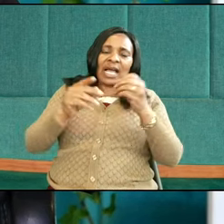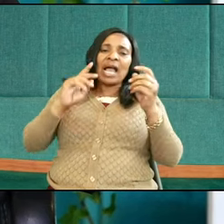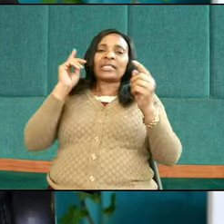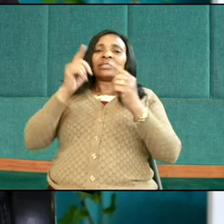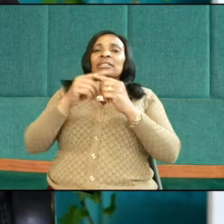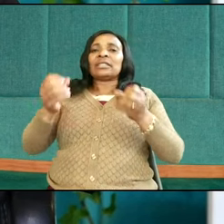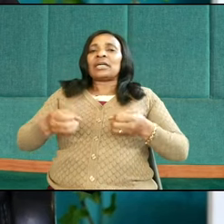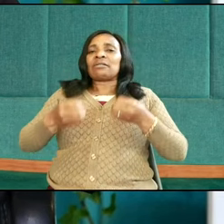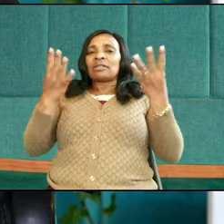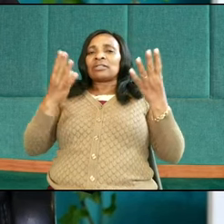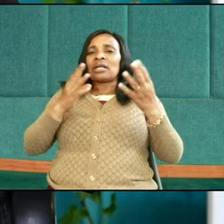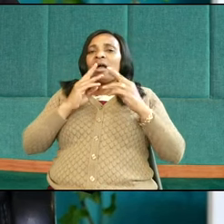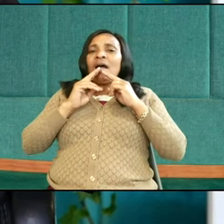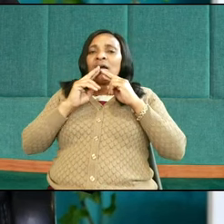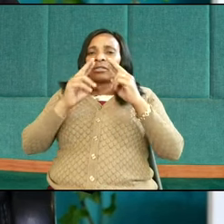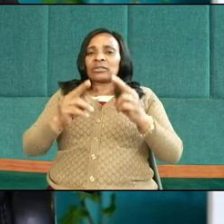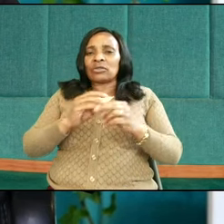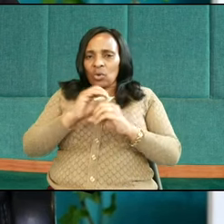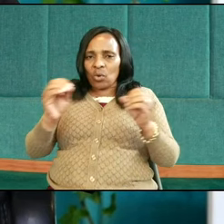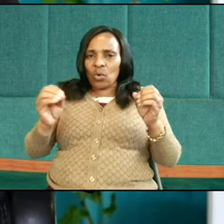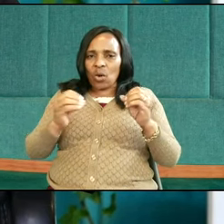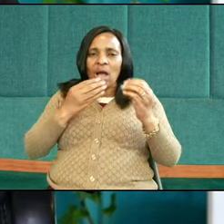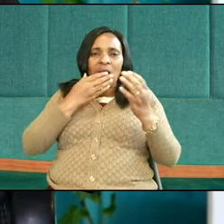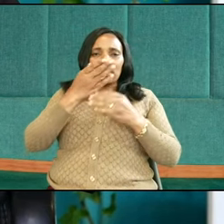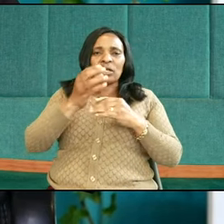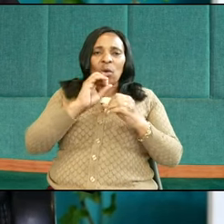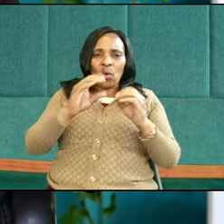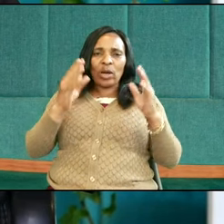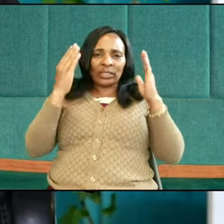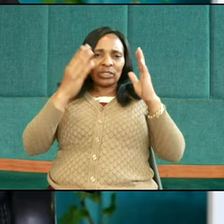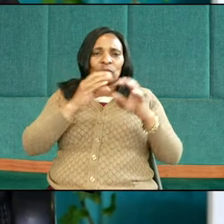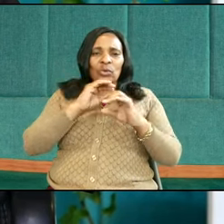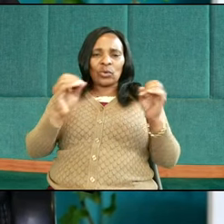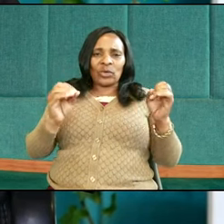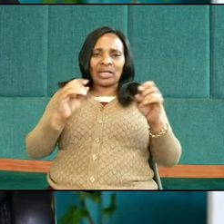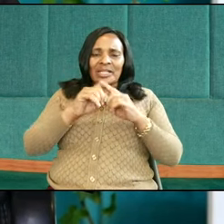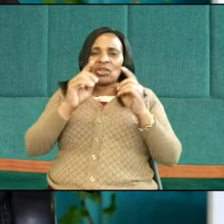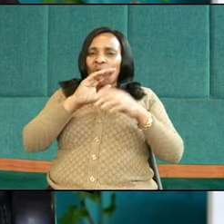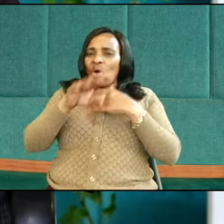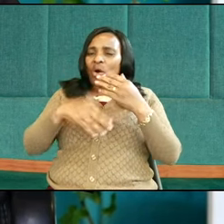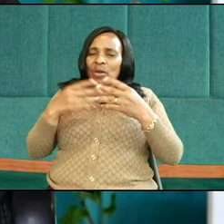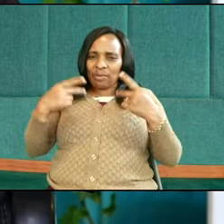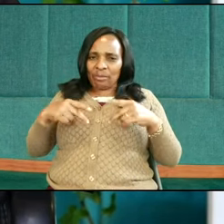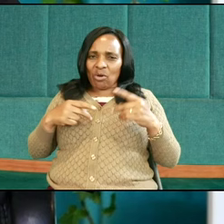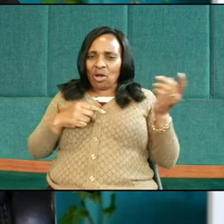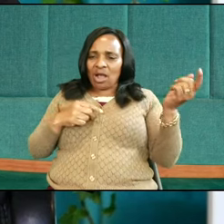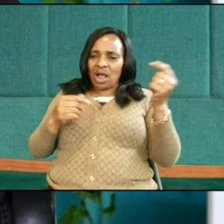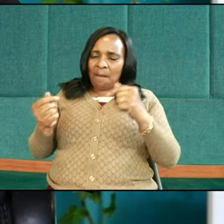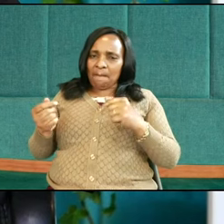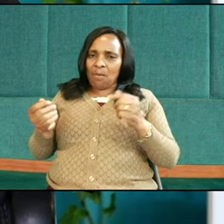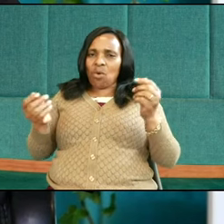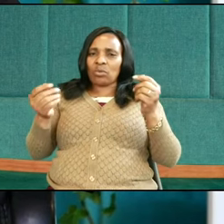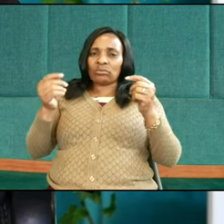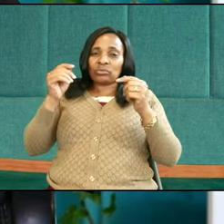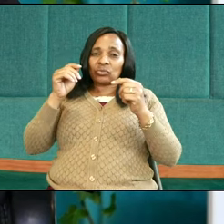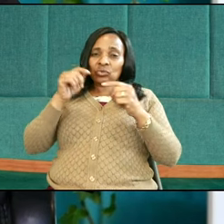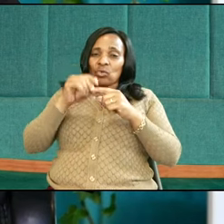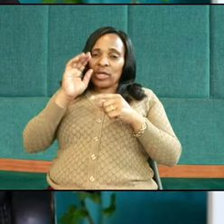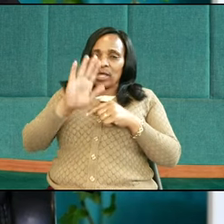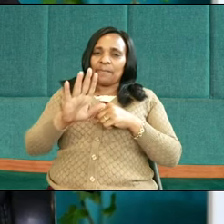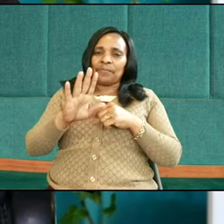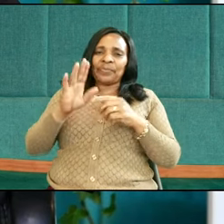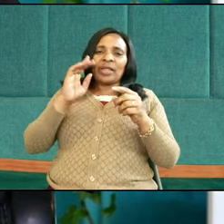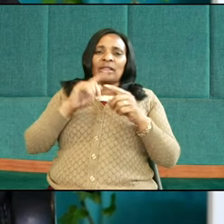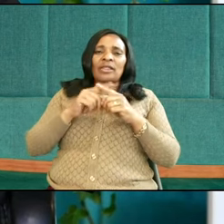there was no response. No one answered. No one paid attention. Then Elijah said to all the people, come here to me. They came to him,